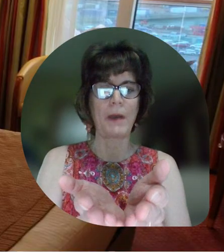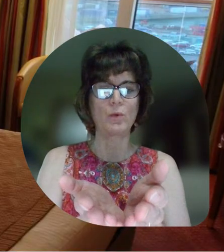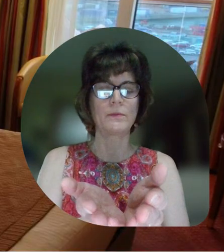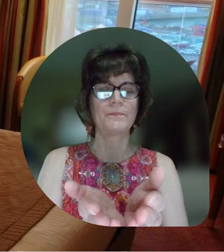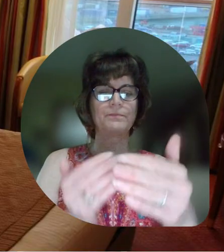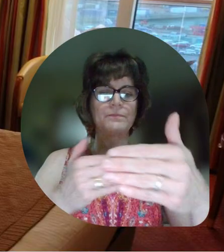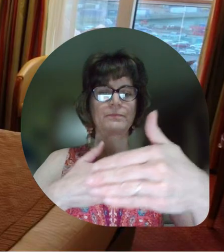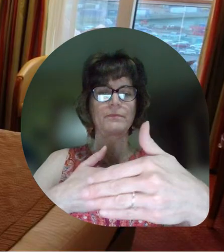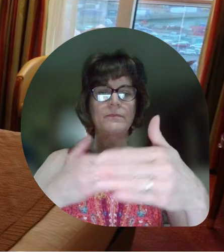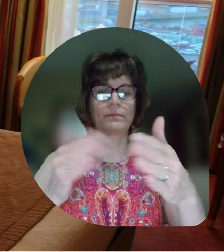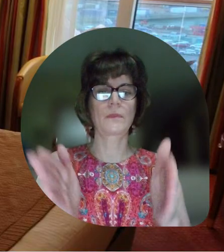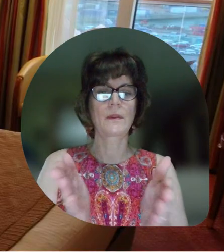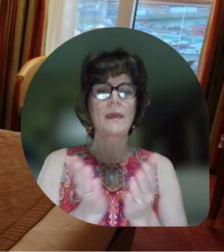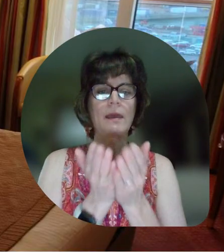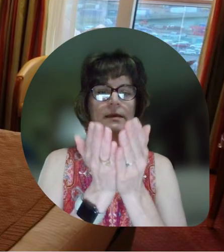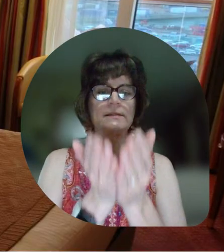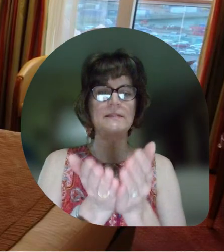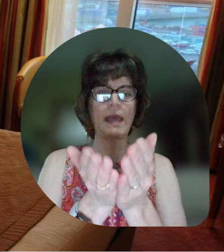boat,